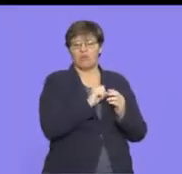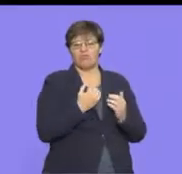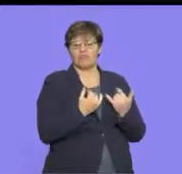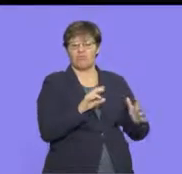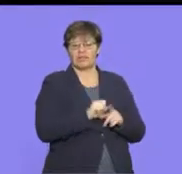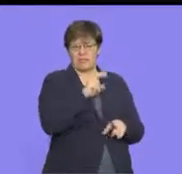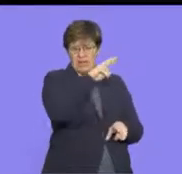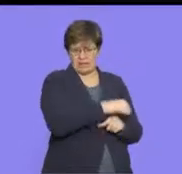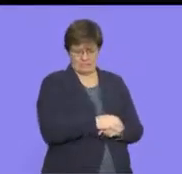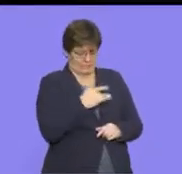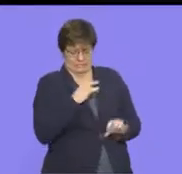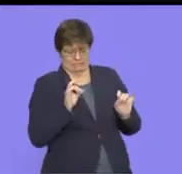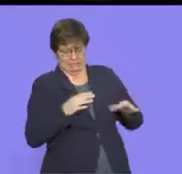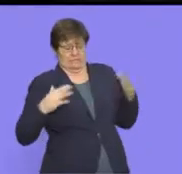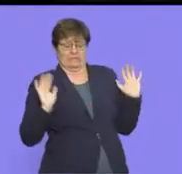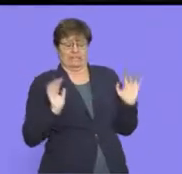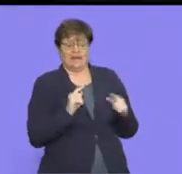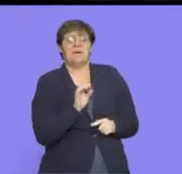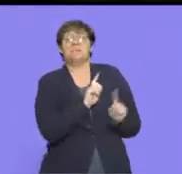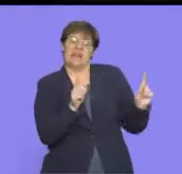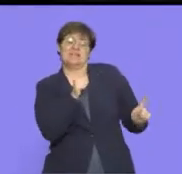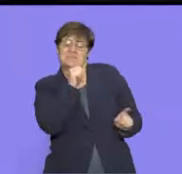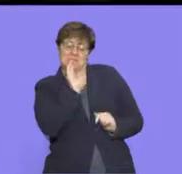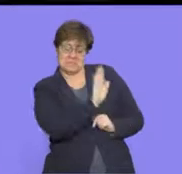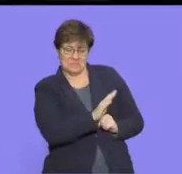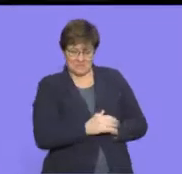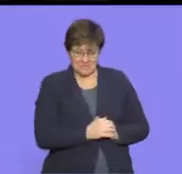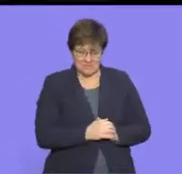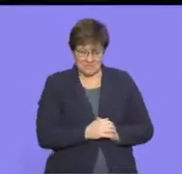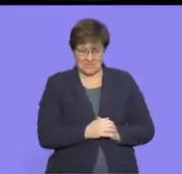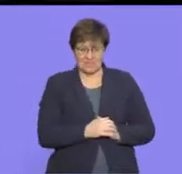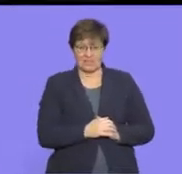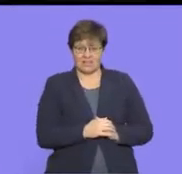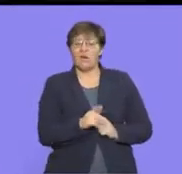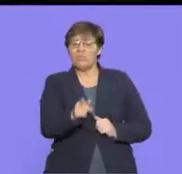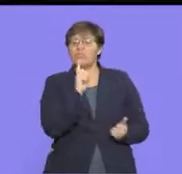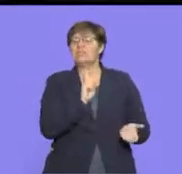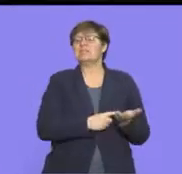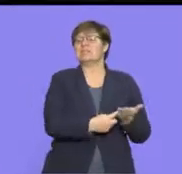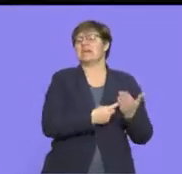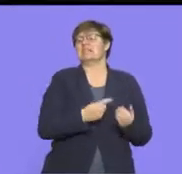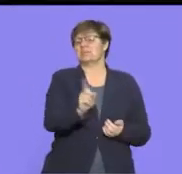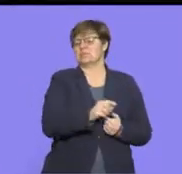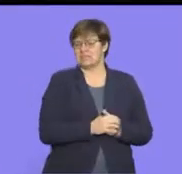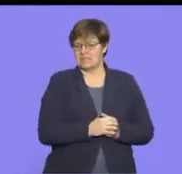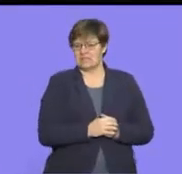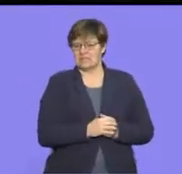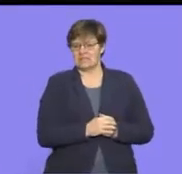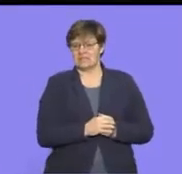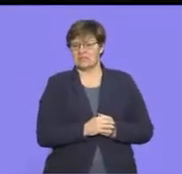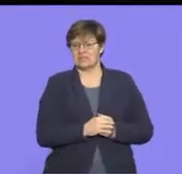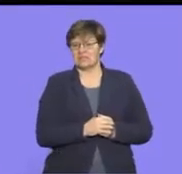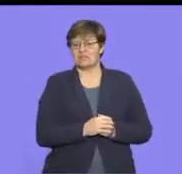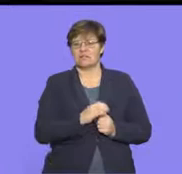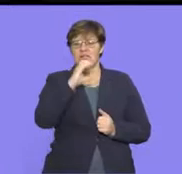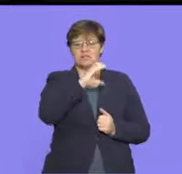little grasshopper. They scare me. I don't know why we put them on, but that's what we have over here. Now, what we're talking about, what is